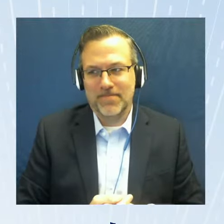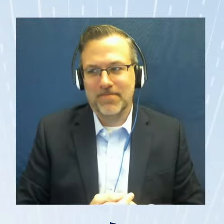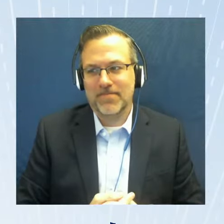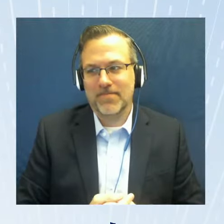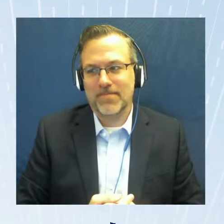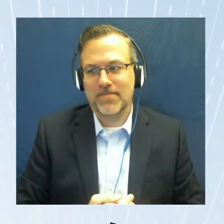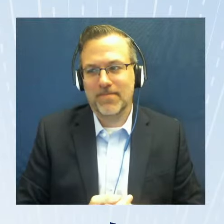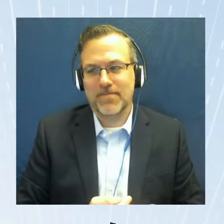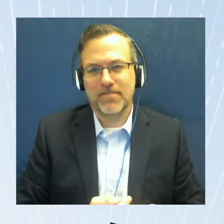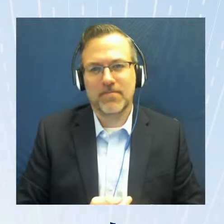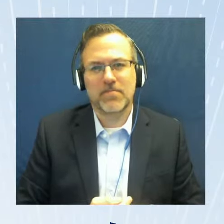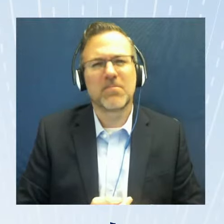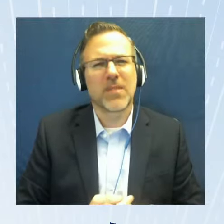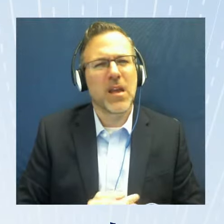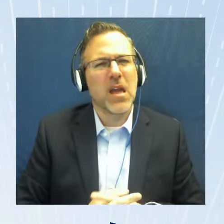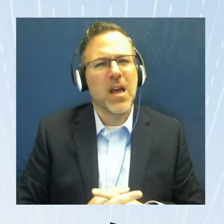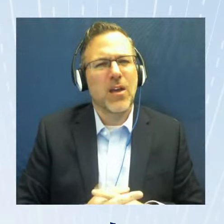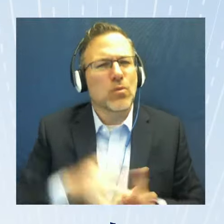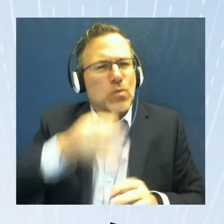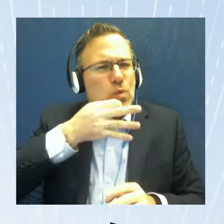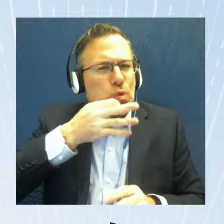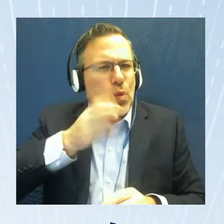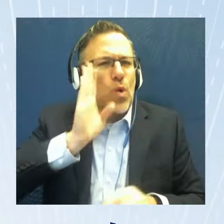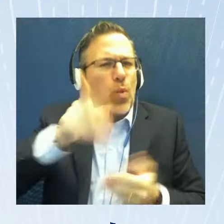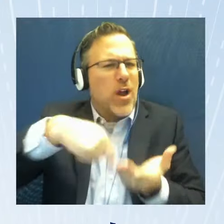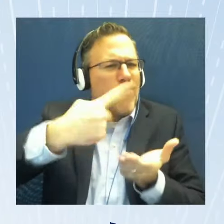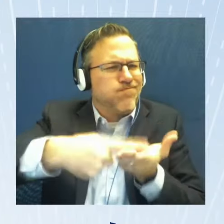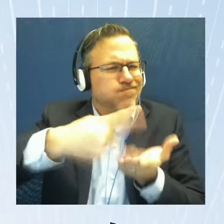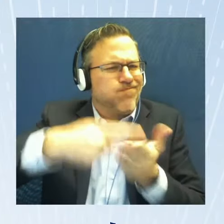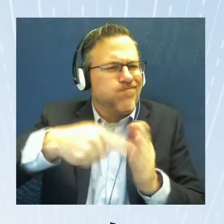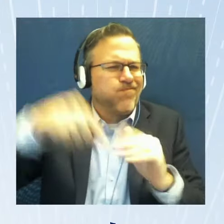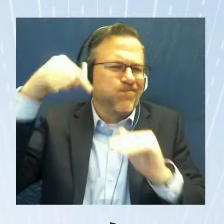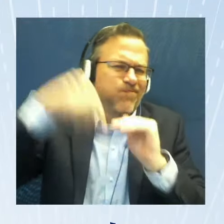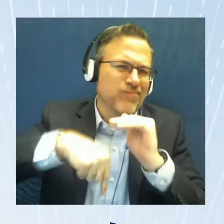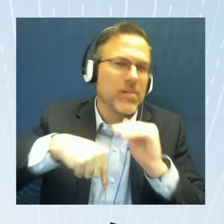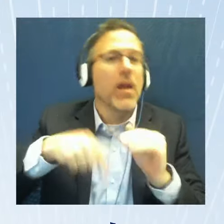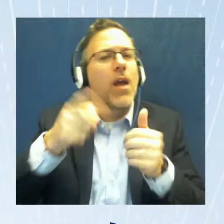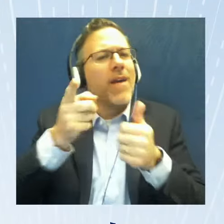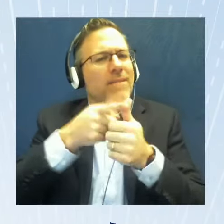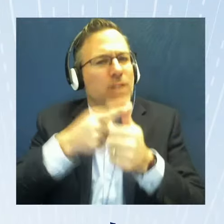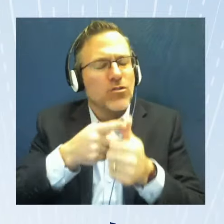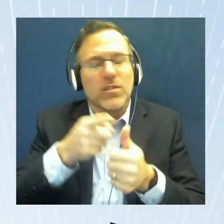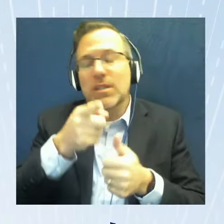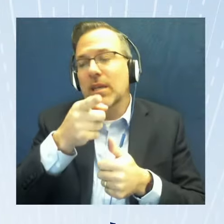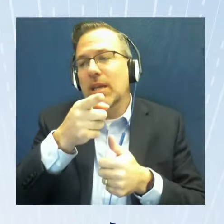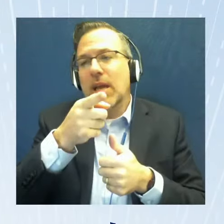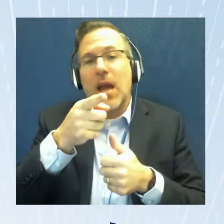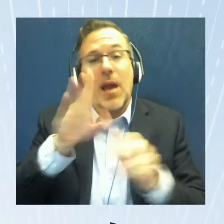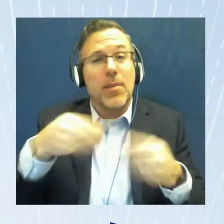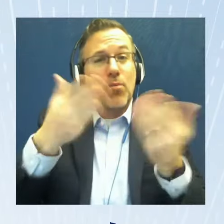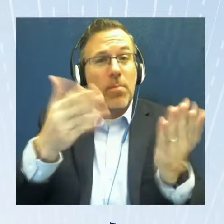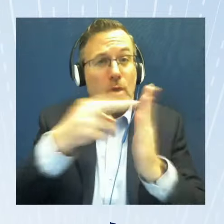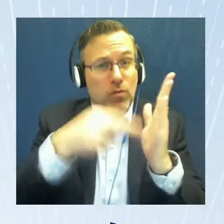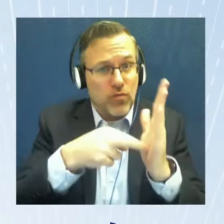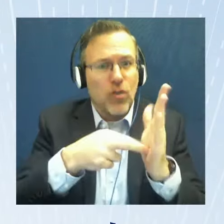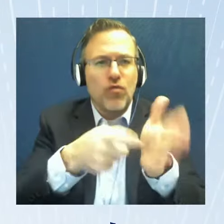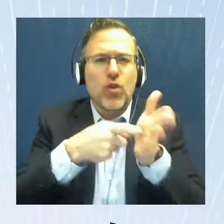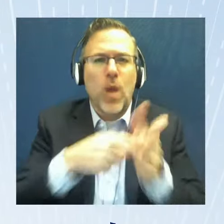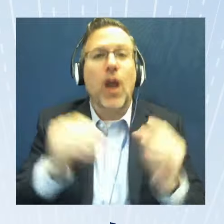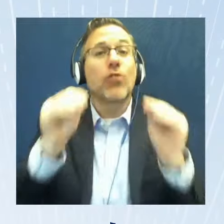we're going to get into a full discussion of this. I'll just highlight a few high points. The first, the proposed rule requires much stronger